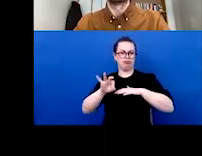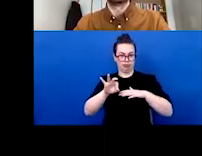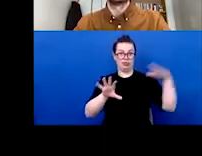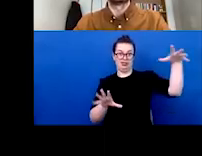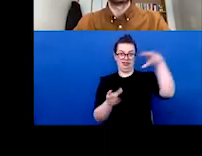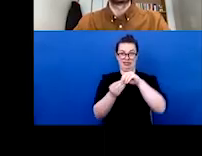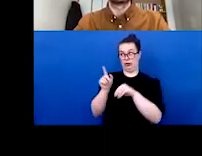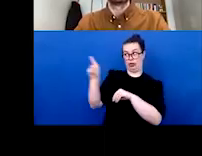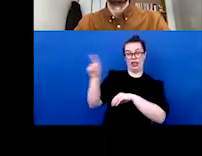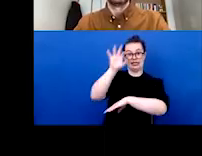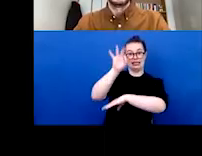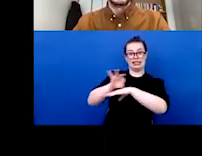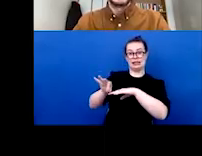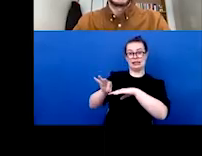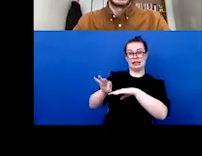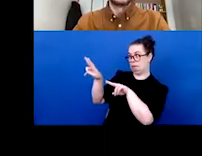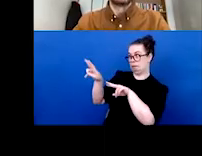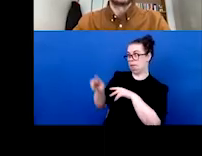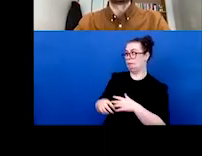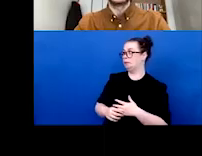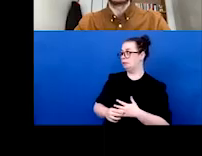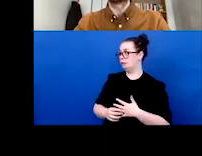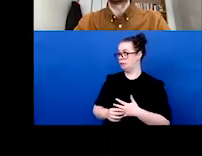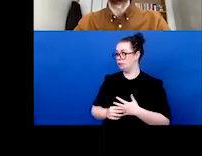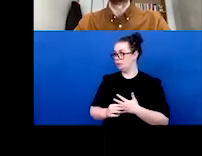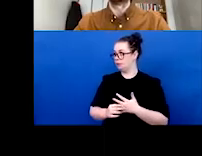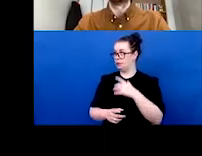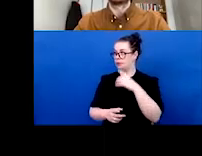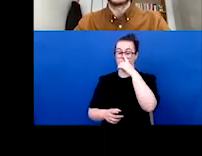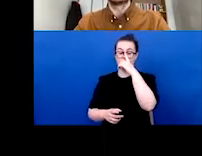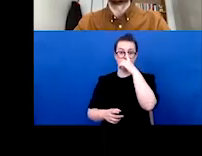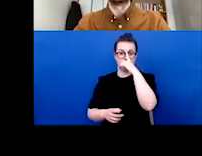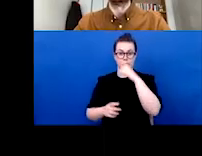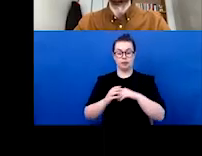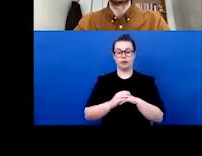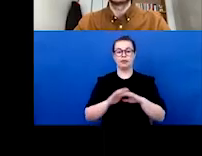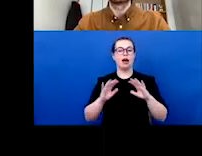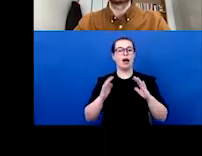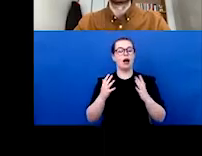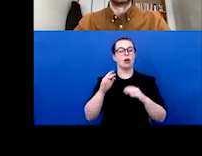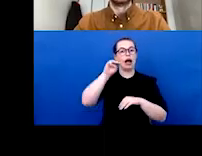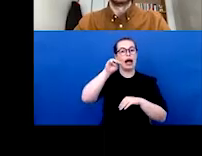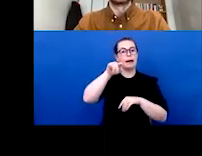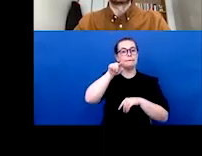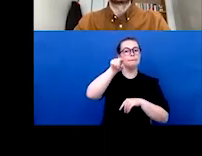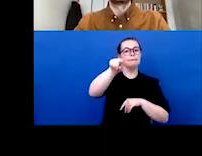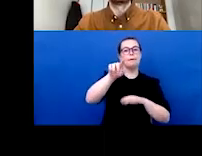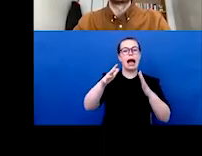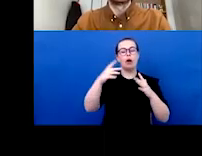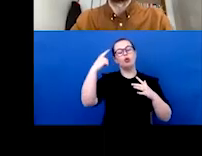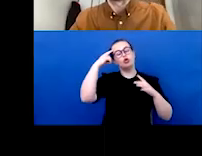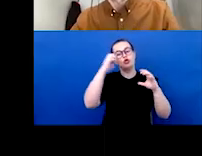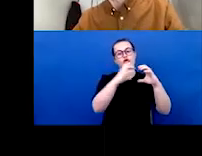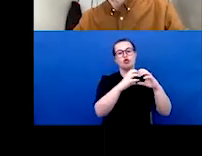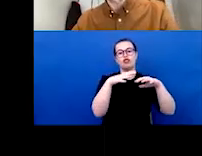incremental dependency parser. And to model the M stream, we used either a neural network or a